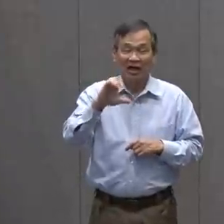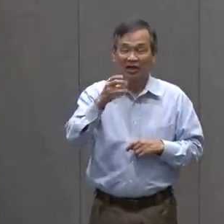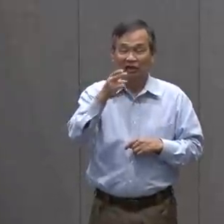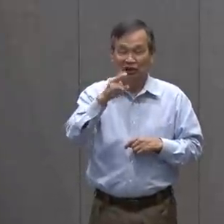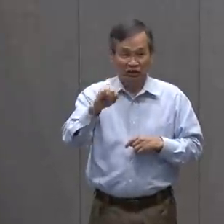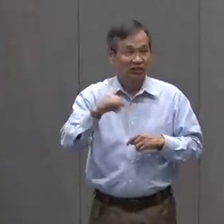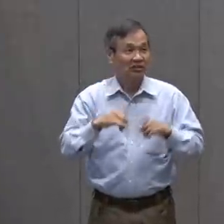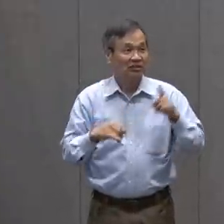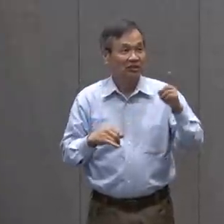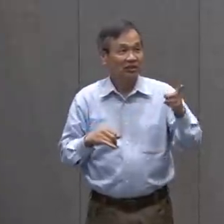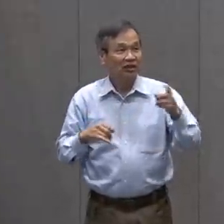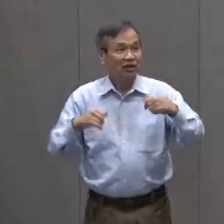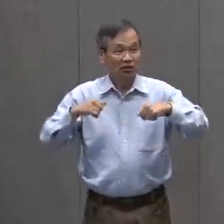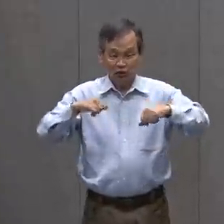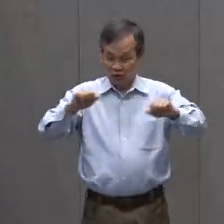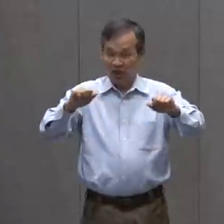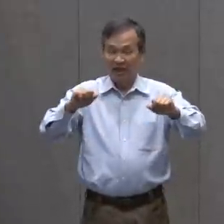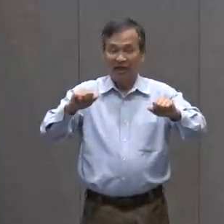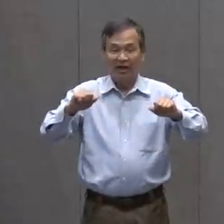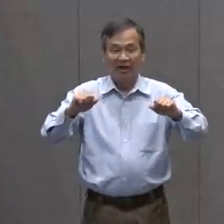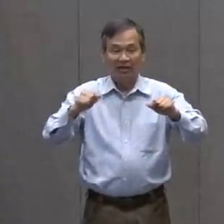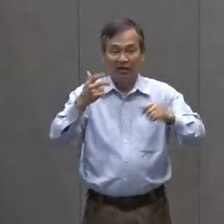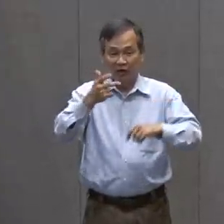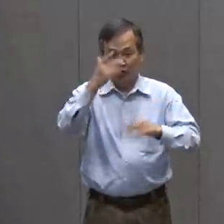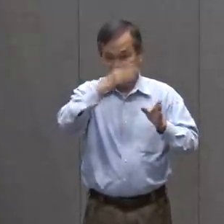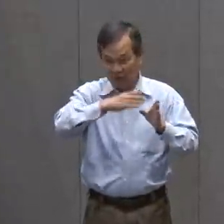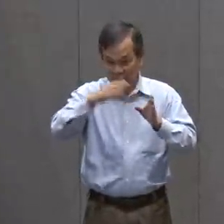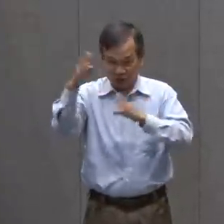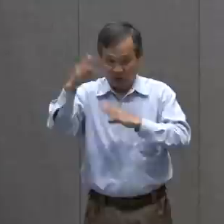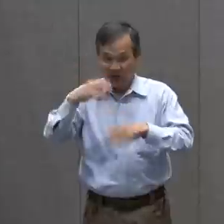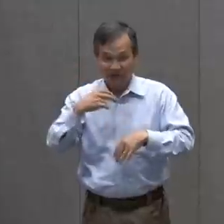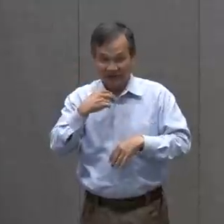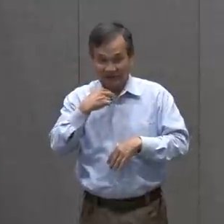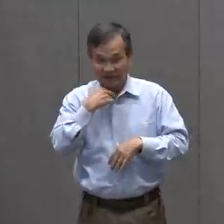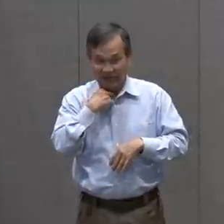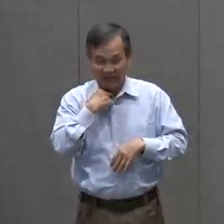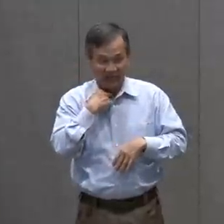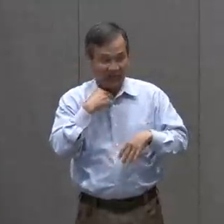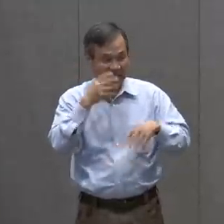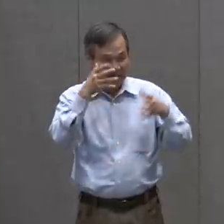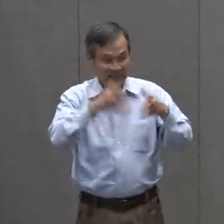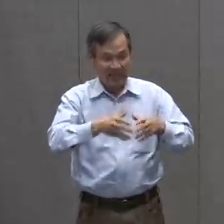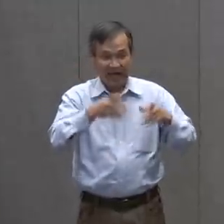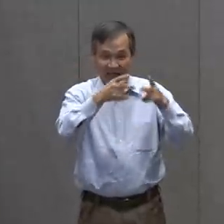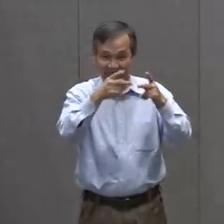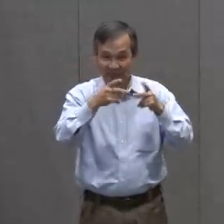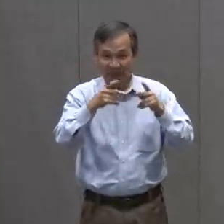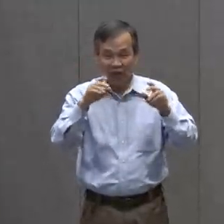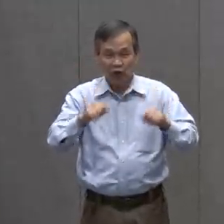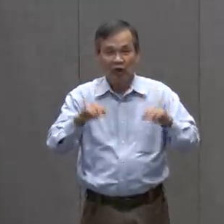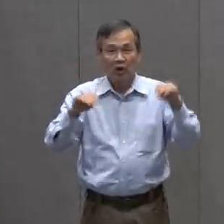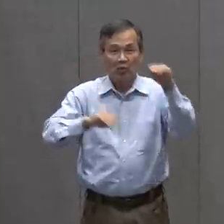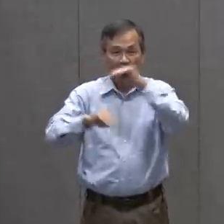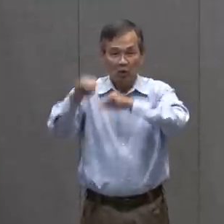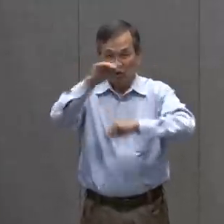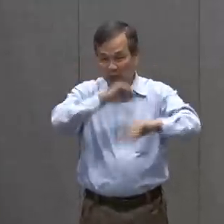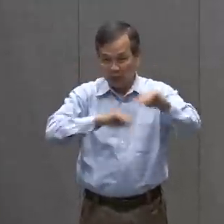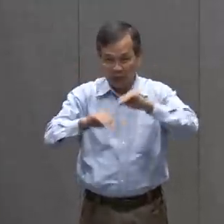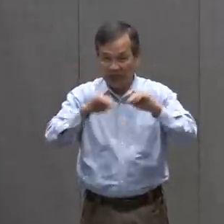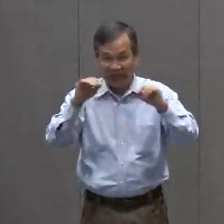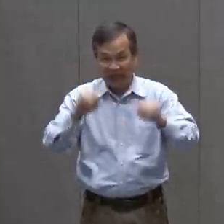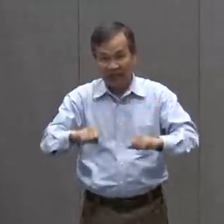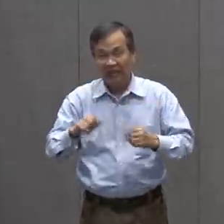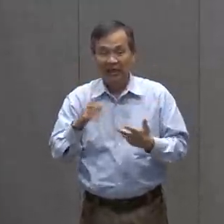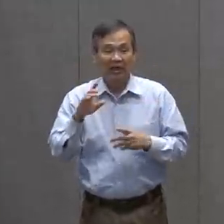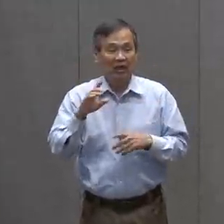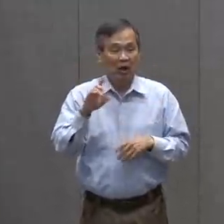first try to get your tic-tac-toe, and then when you are blocking, when you're blocking the other tic-tac-toes, you want to be able to move